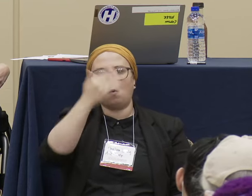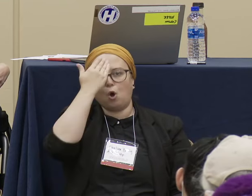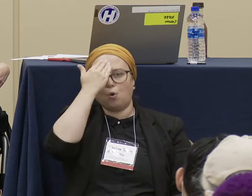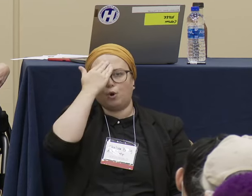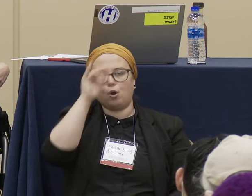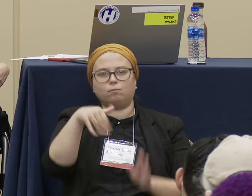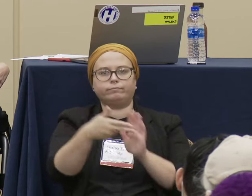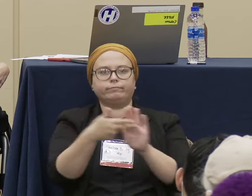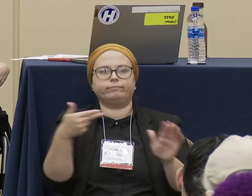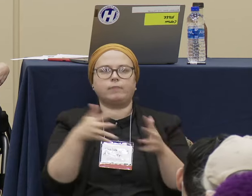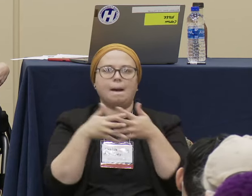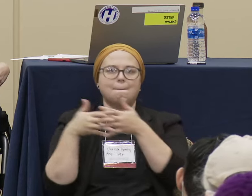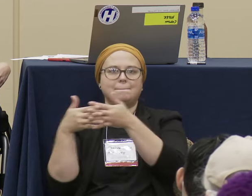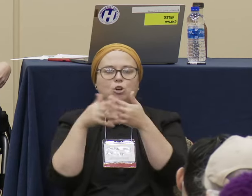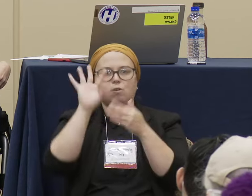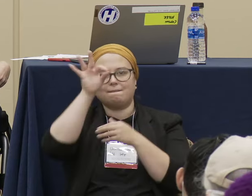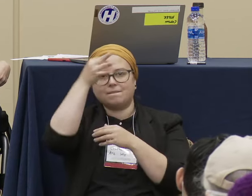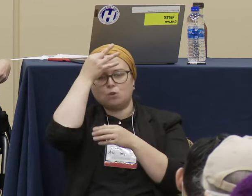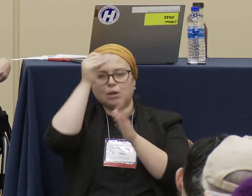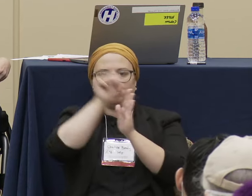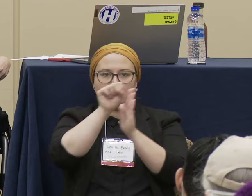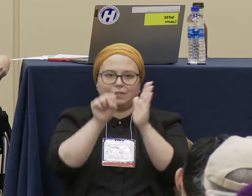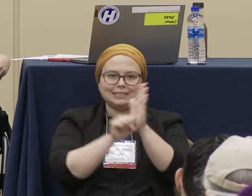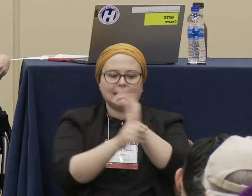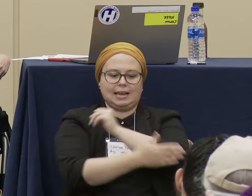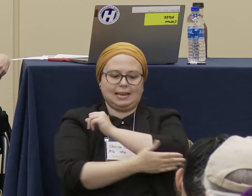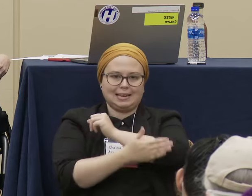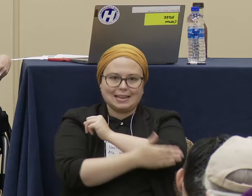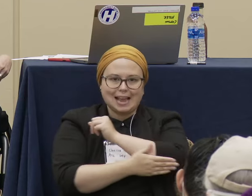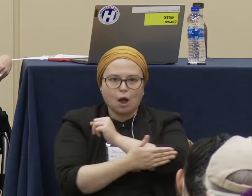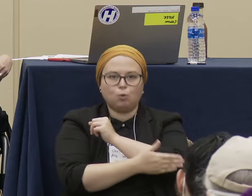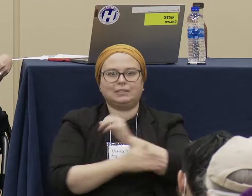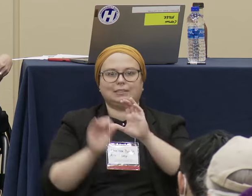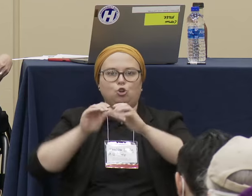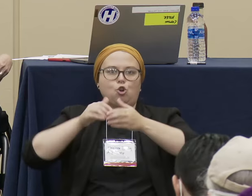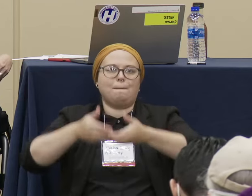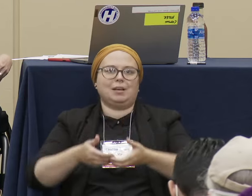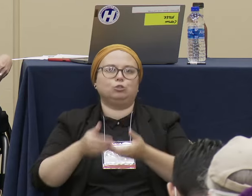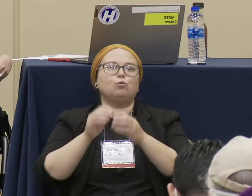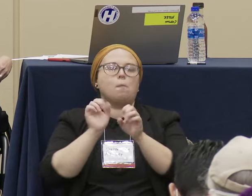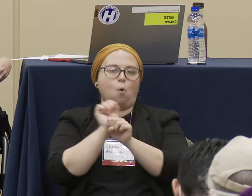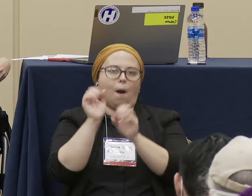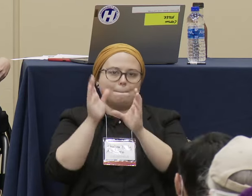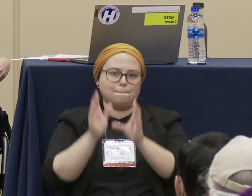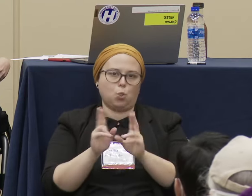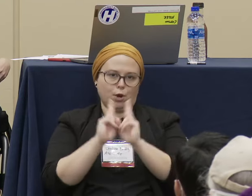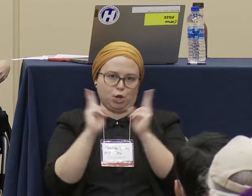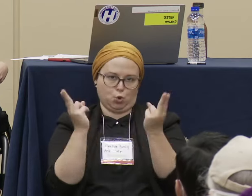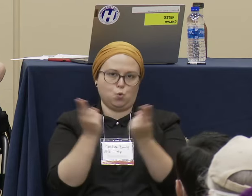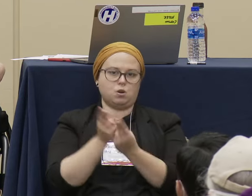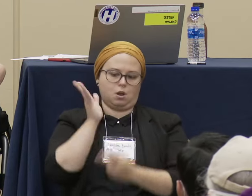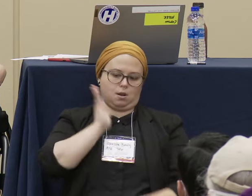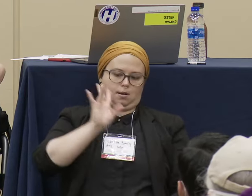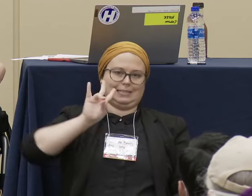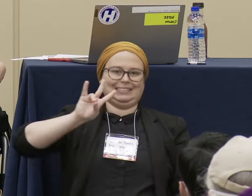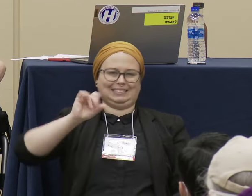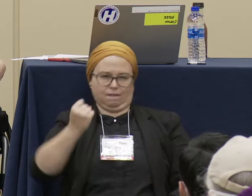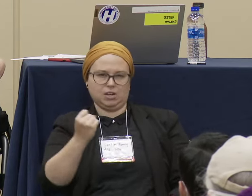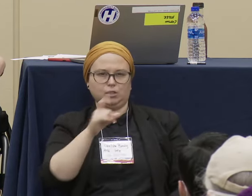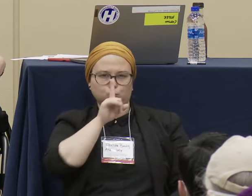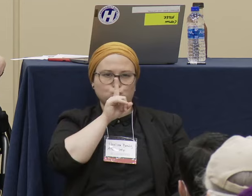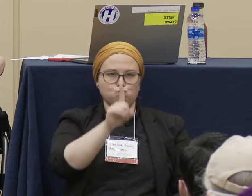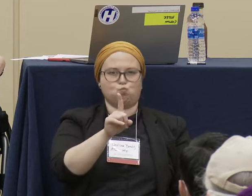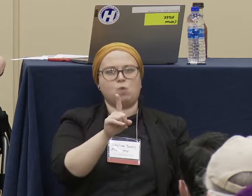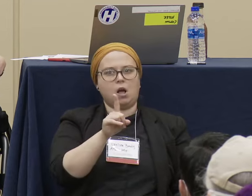American Federation of State, County, and Municipal Employee Union. In the 70s, they were really big